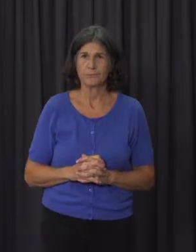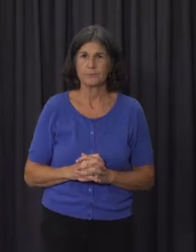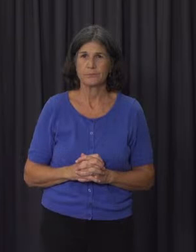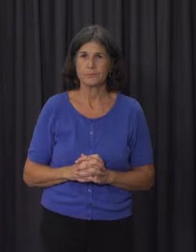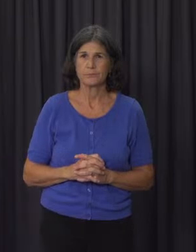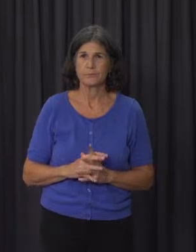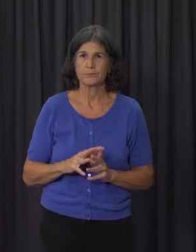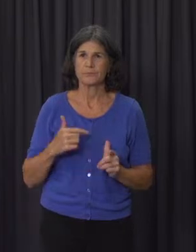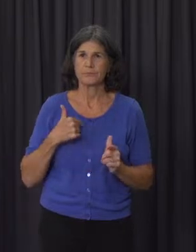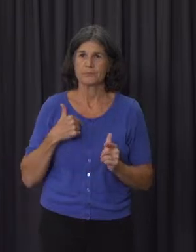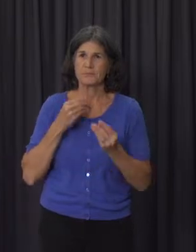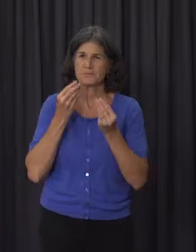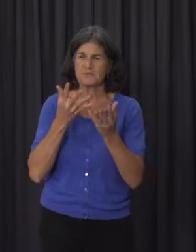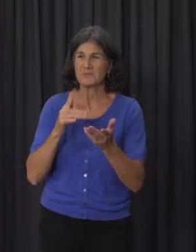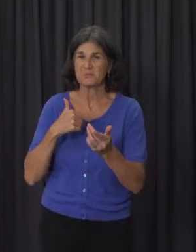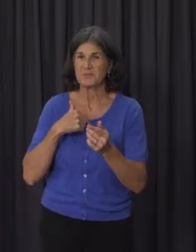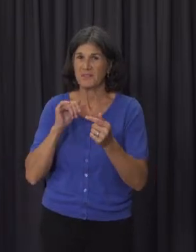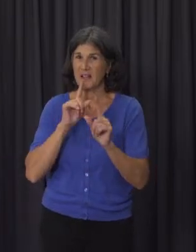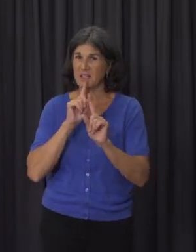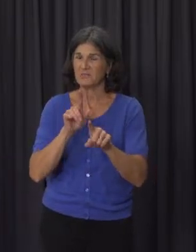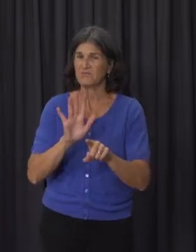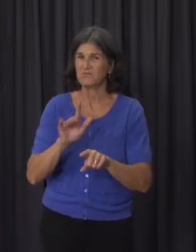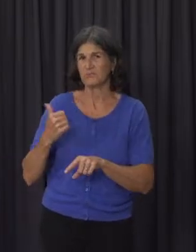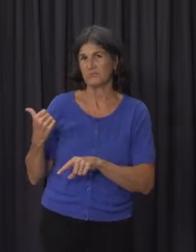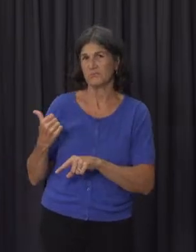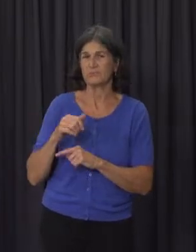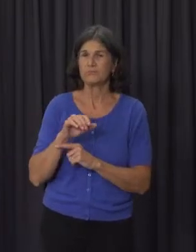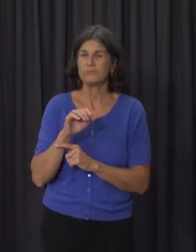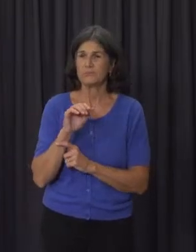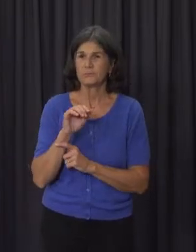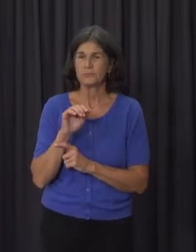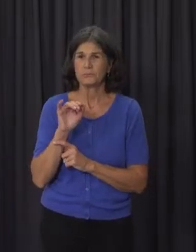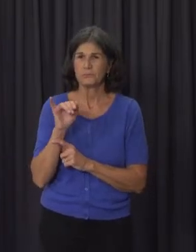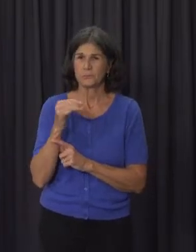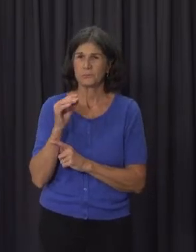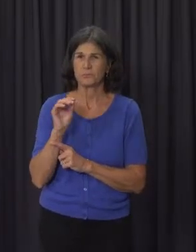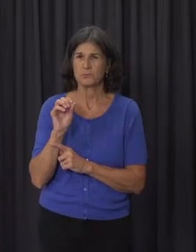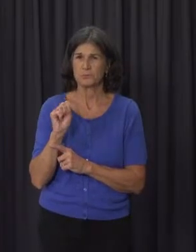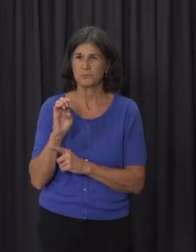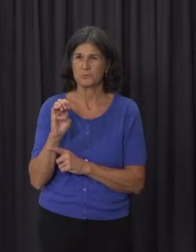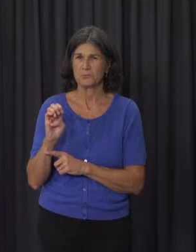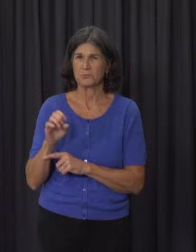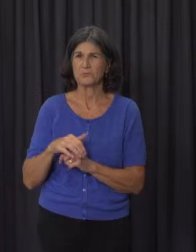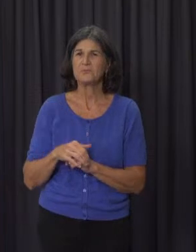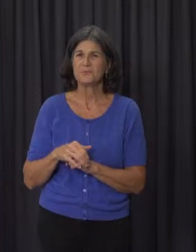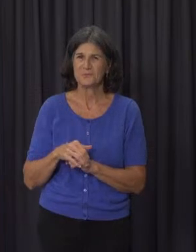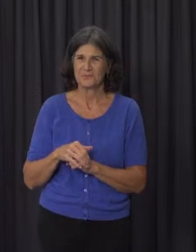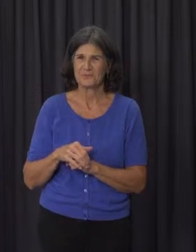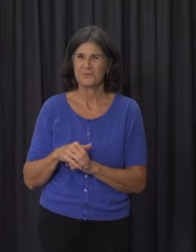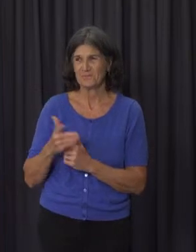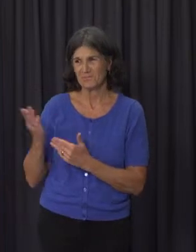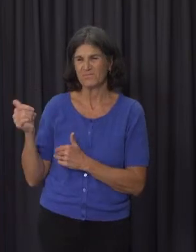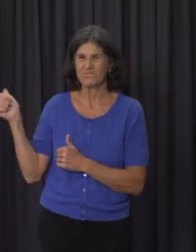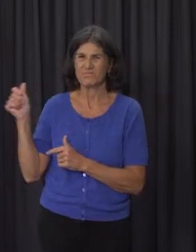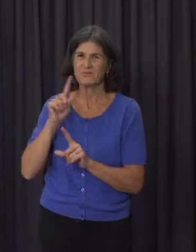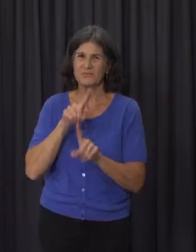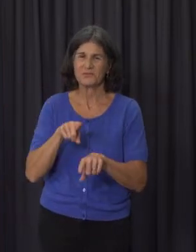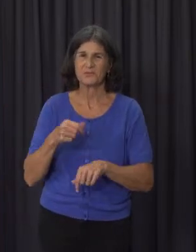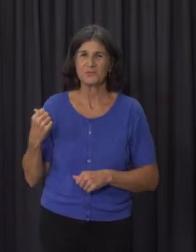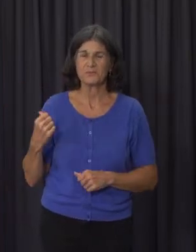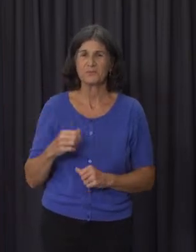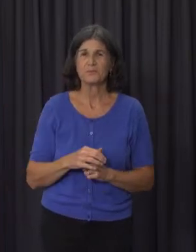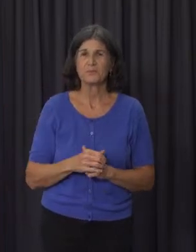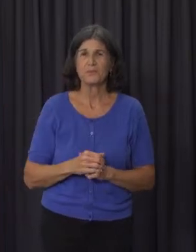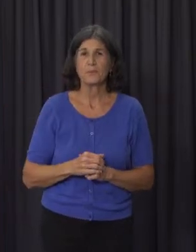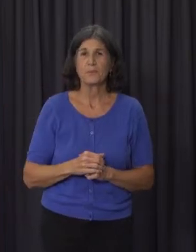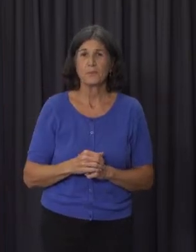Thank you. Sorry, Jose. I don't have details on exactly where the fire guard is being built